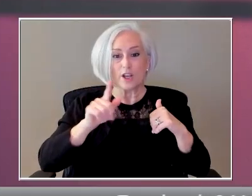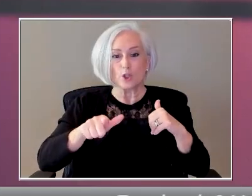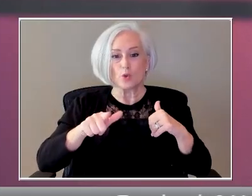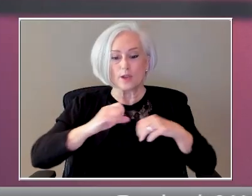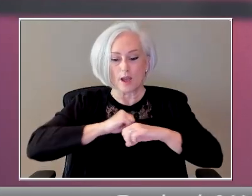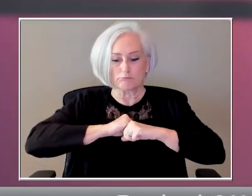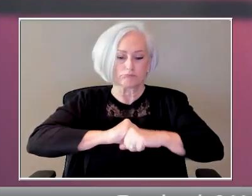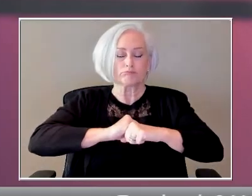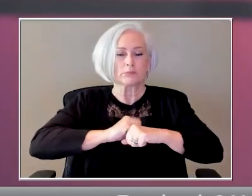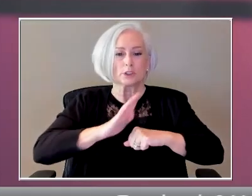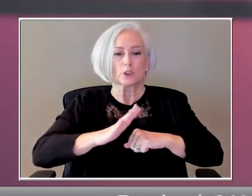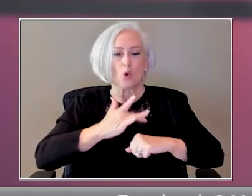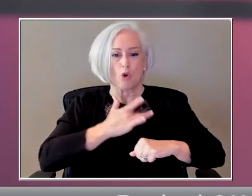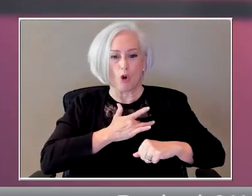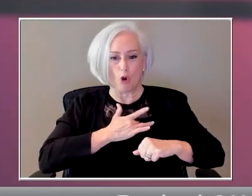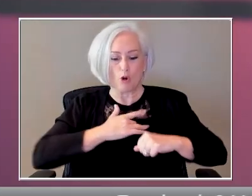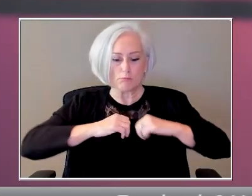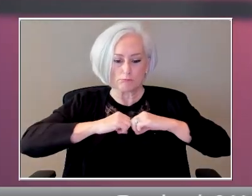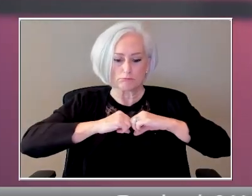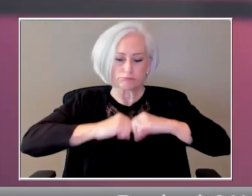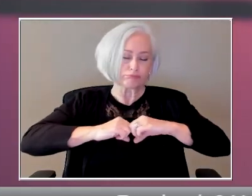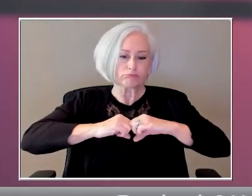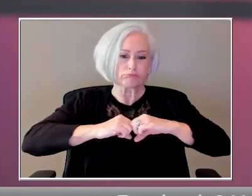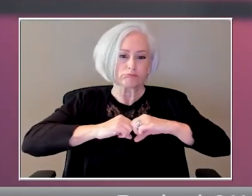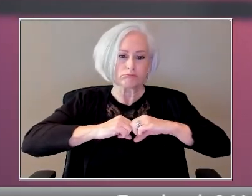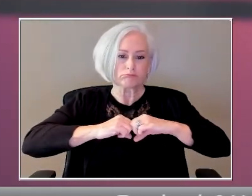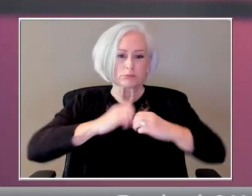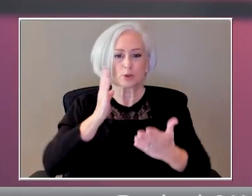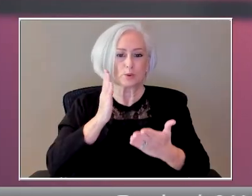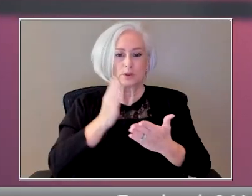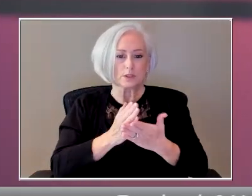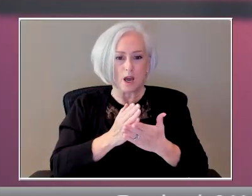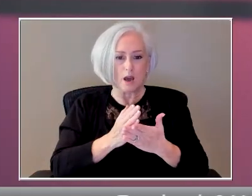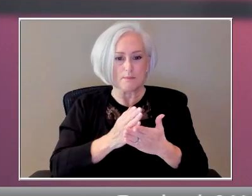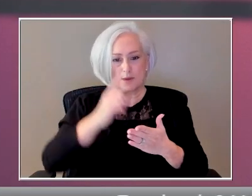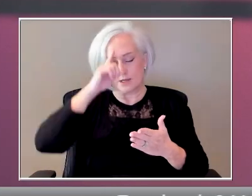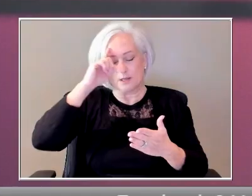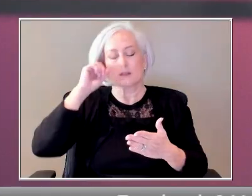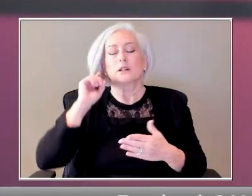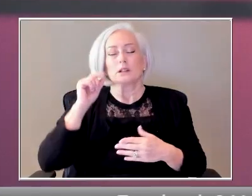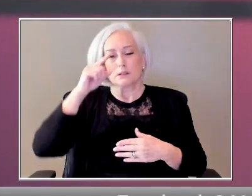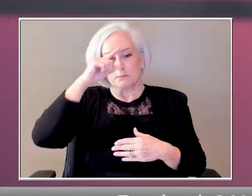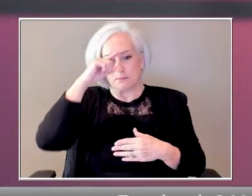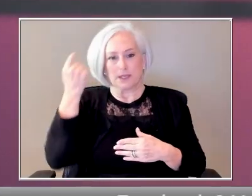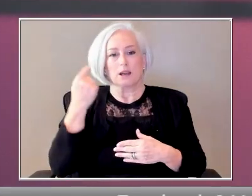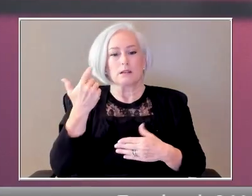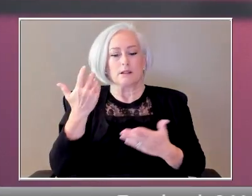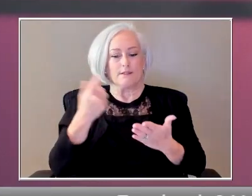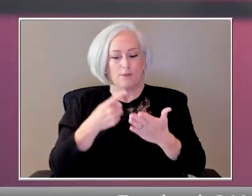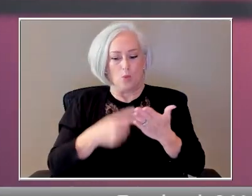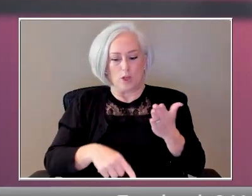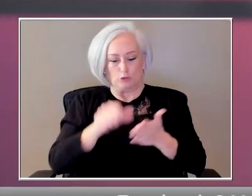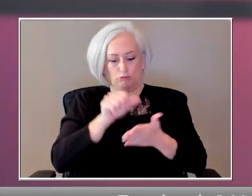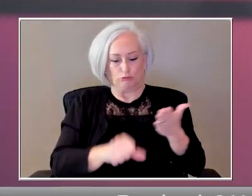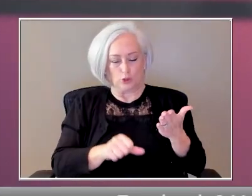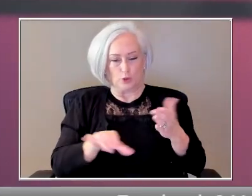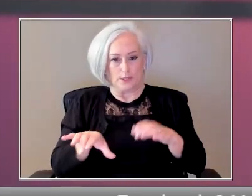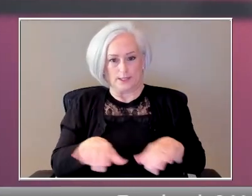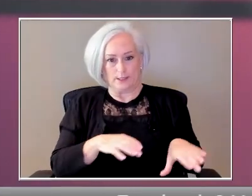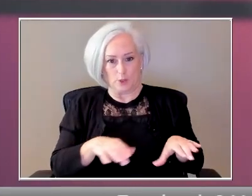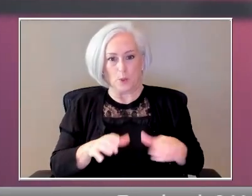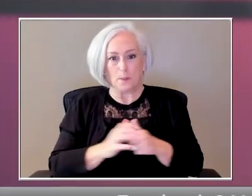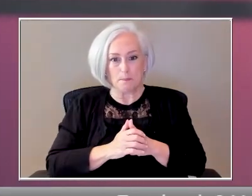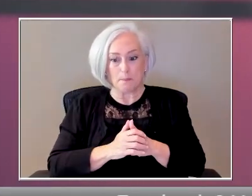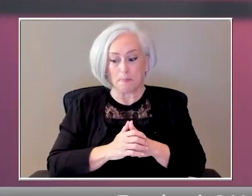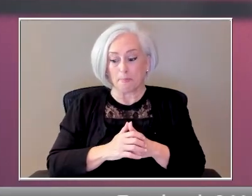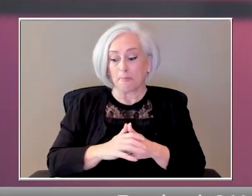indeed that's what had happened to Luke in a very rapid onset. And fortunately, within about 30 seconds of getting chest